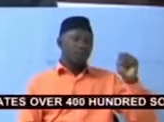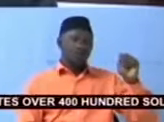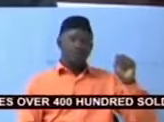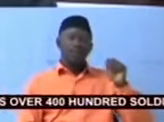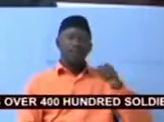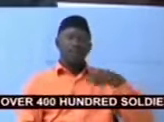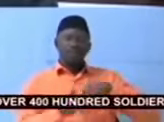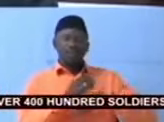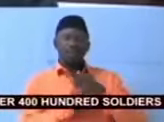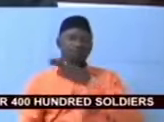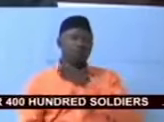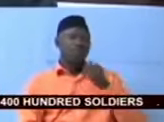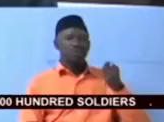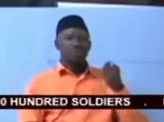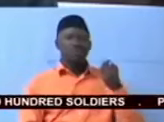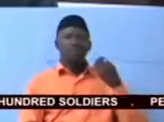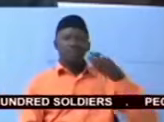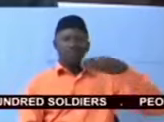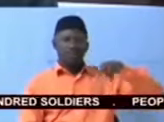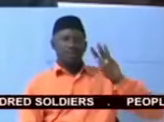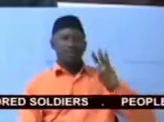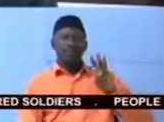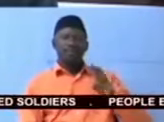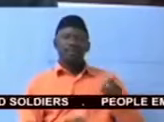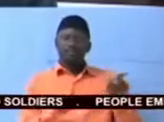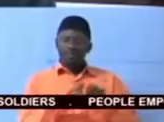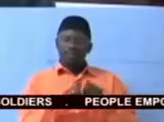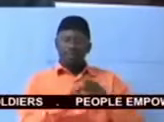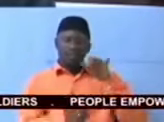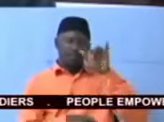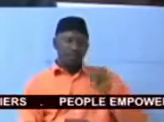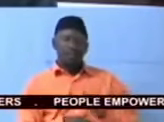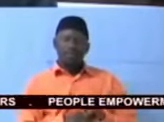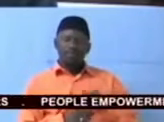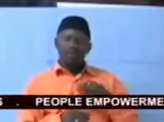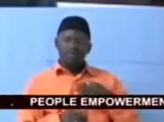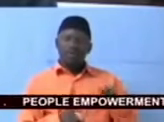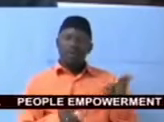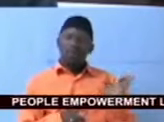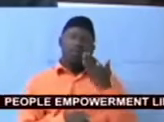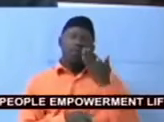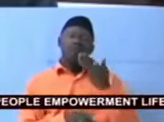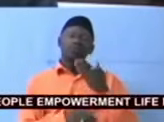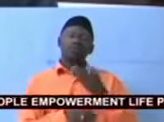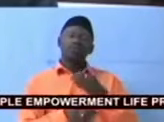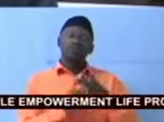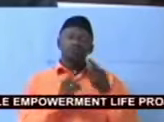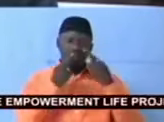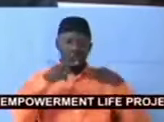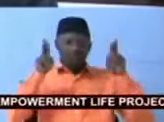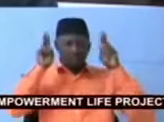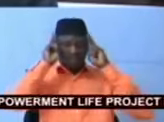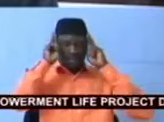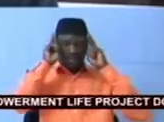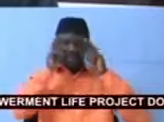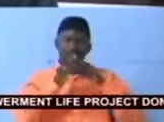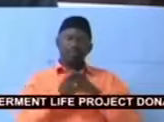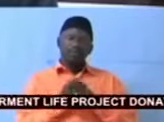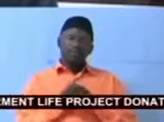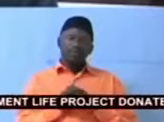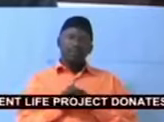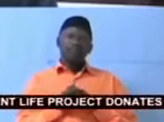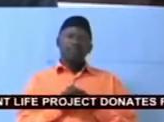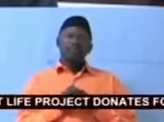And in the same year, I also attended FSU, Florida State University. Ma defaat benen jàngal, where